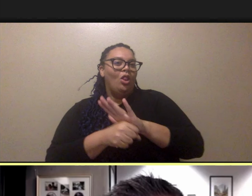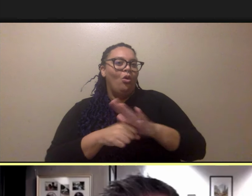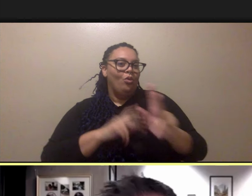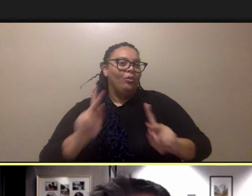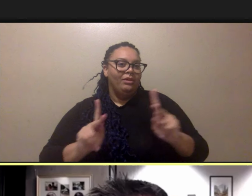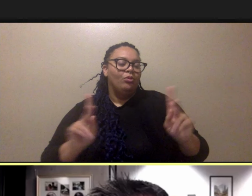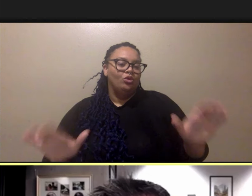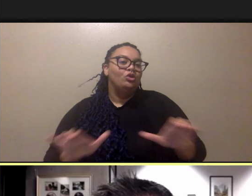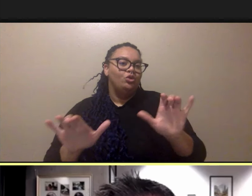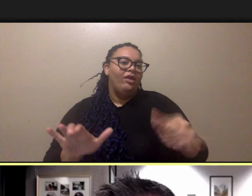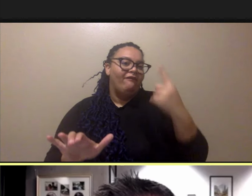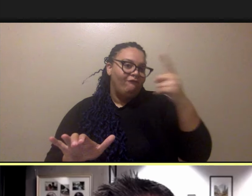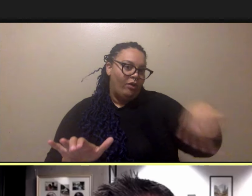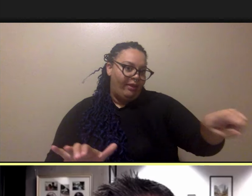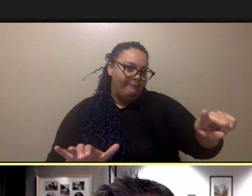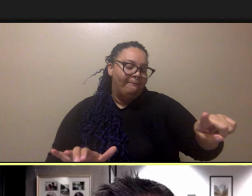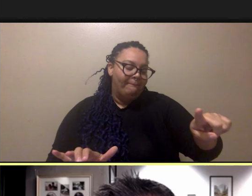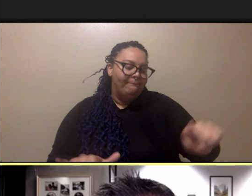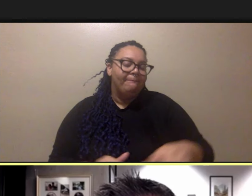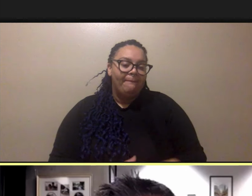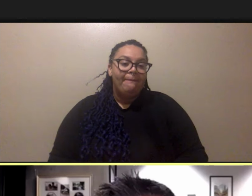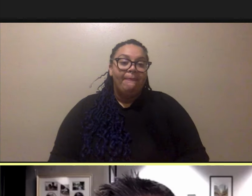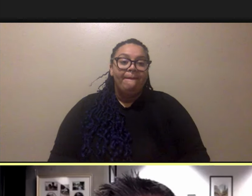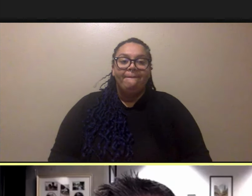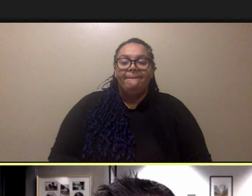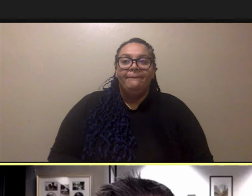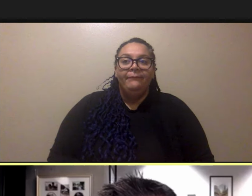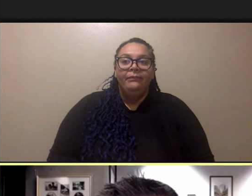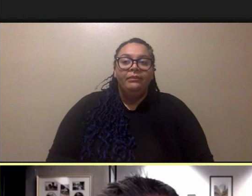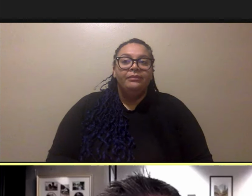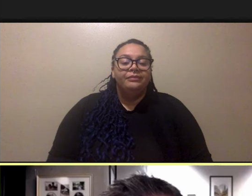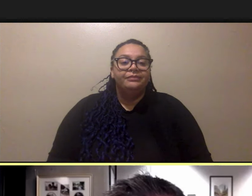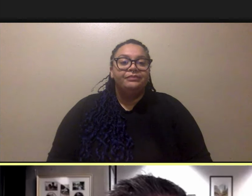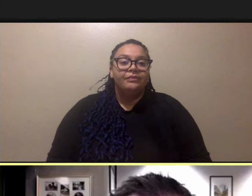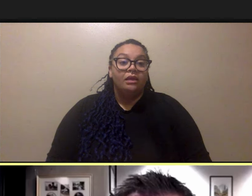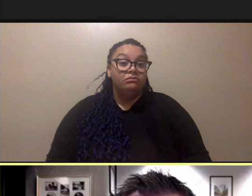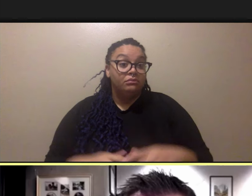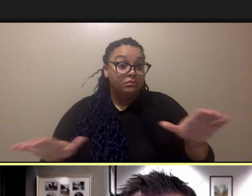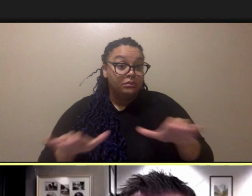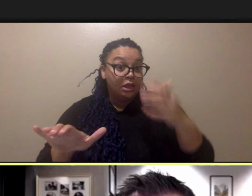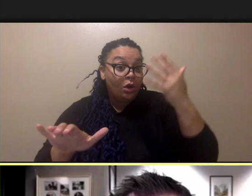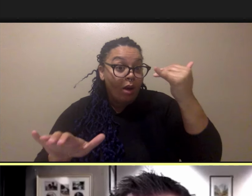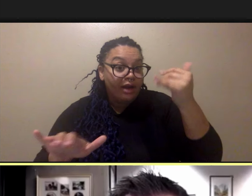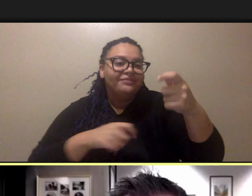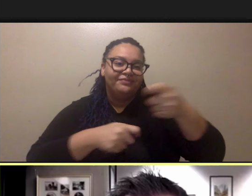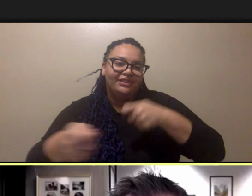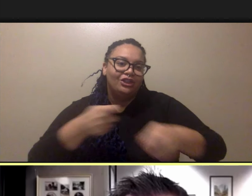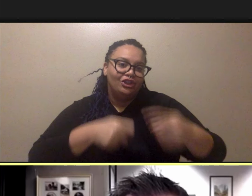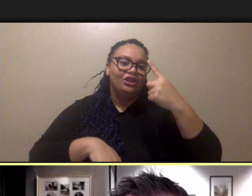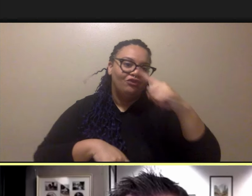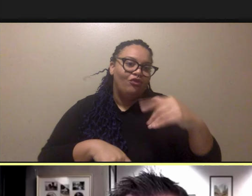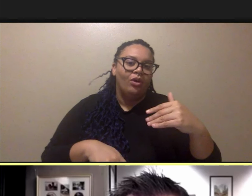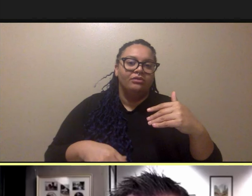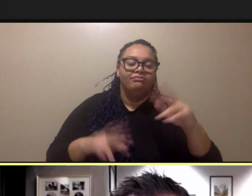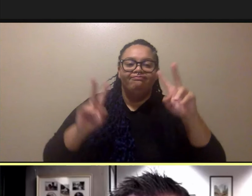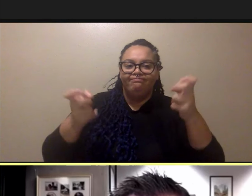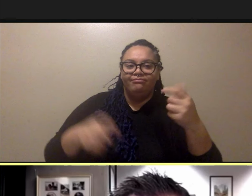them. And they did so in exchange for all kinds of goods.